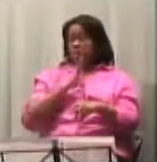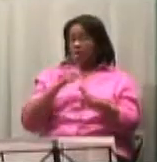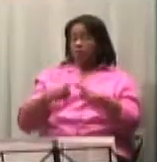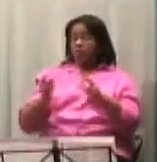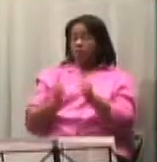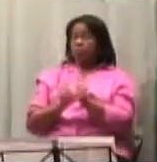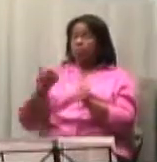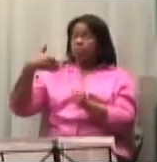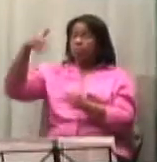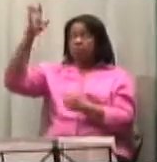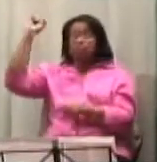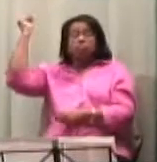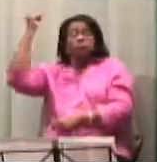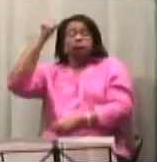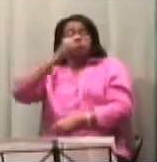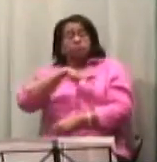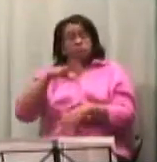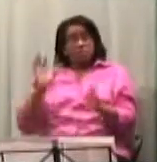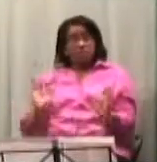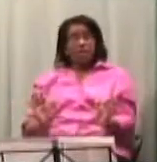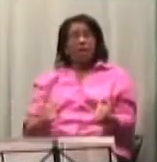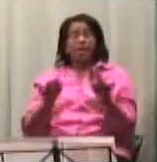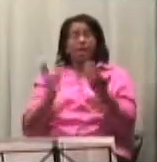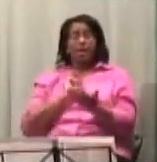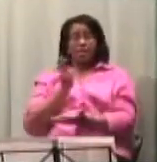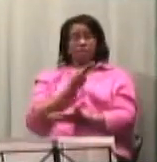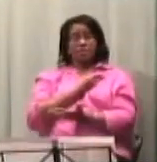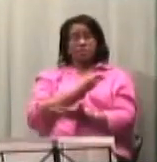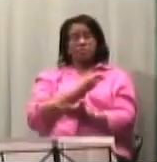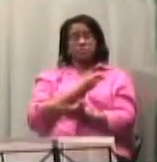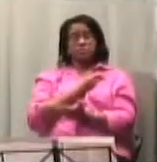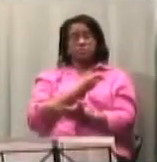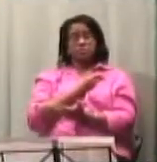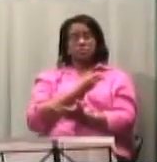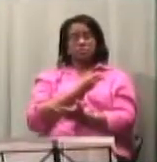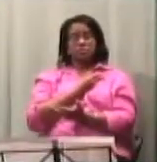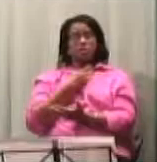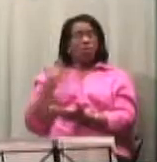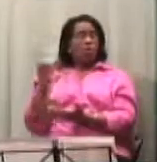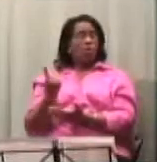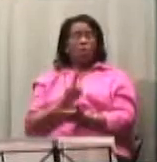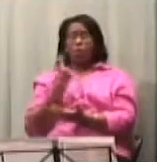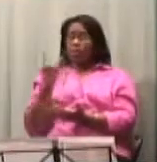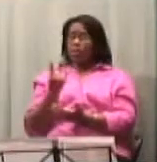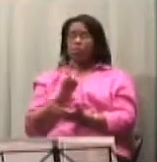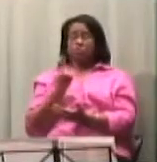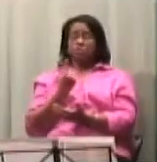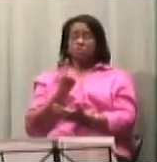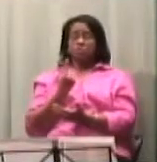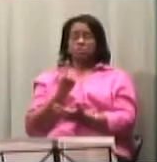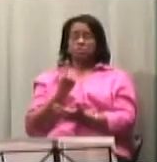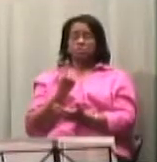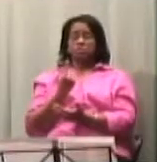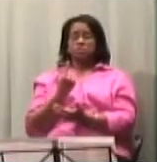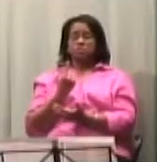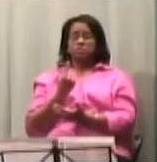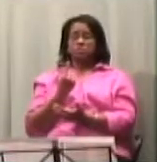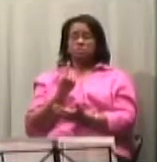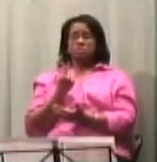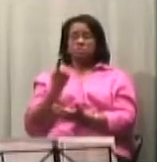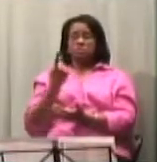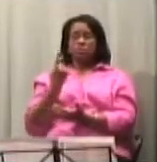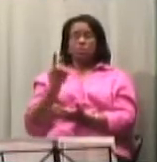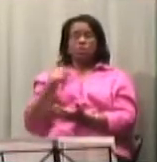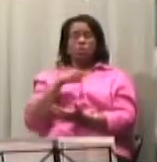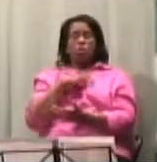our piece of soil, the piece of soil of our heart, may start to produce 30,